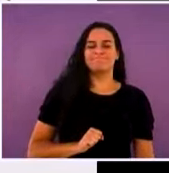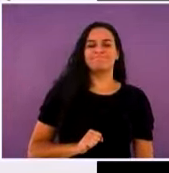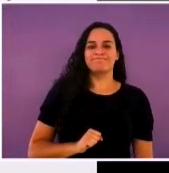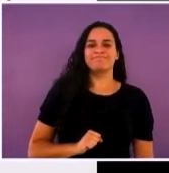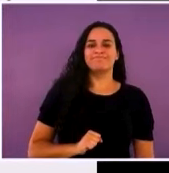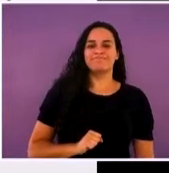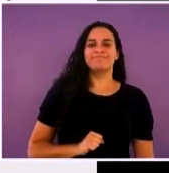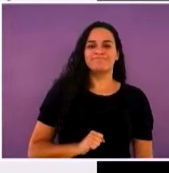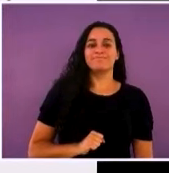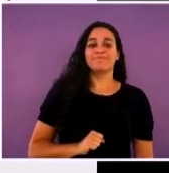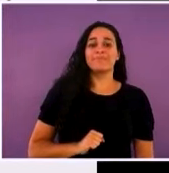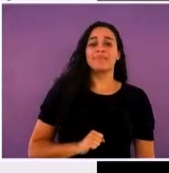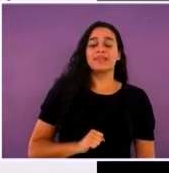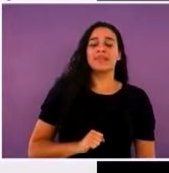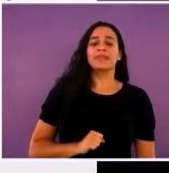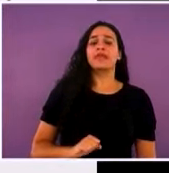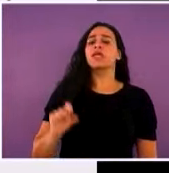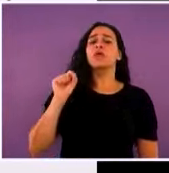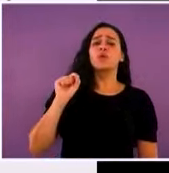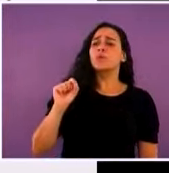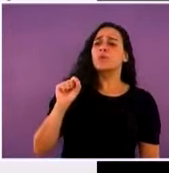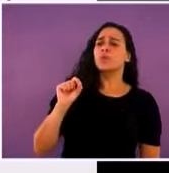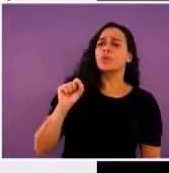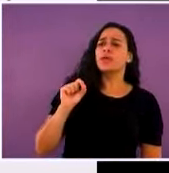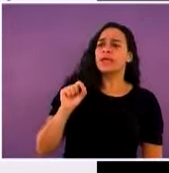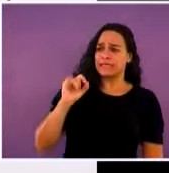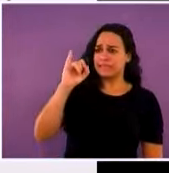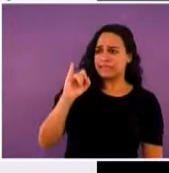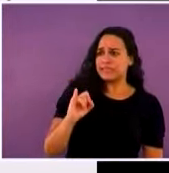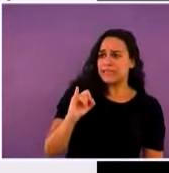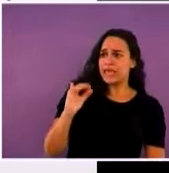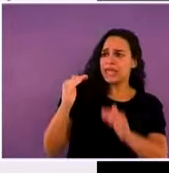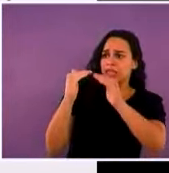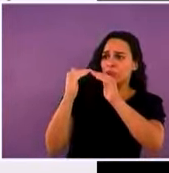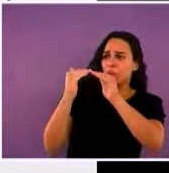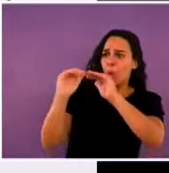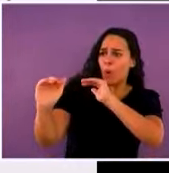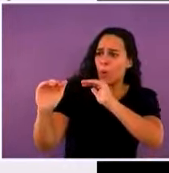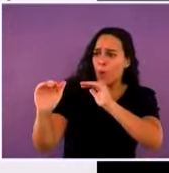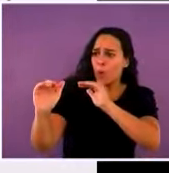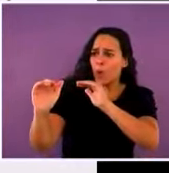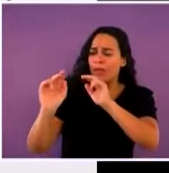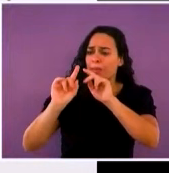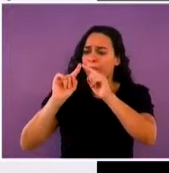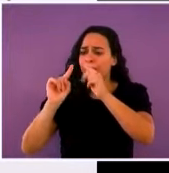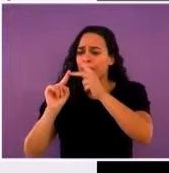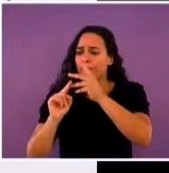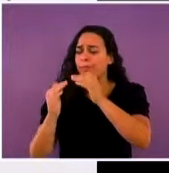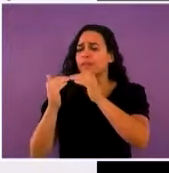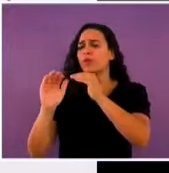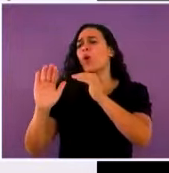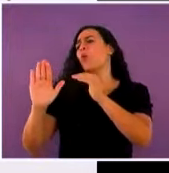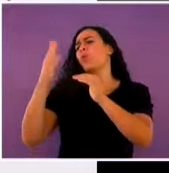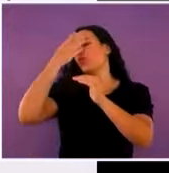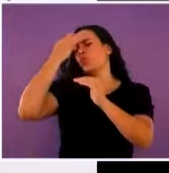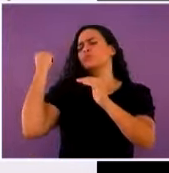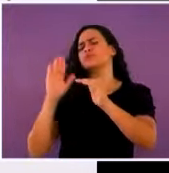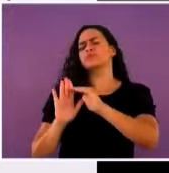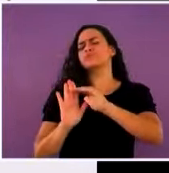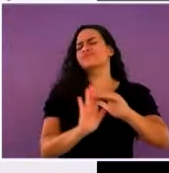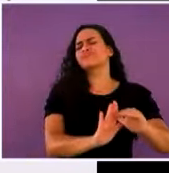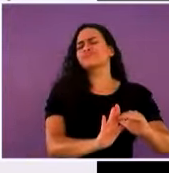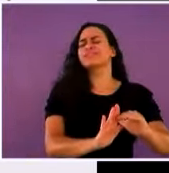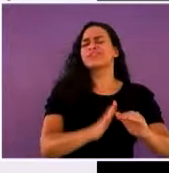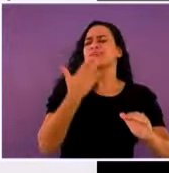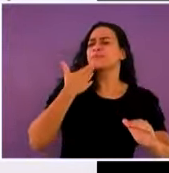disconnection between us. E remover tudo aquilo que cria uma desconexão entre nós. And instead majoring on what